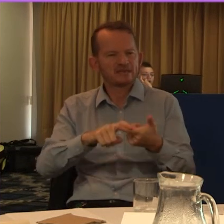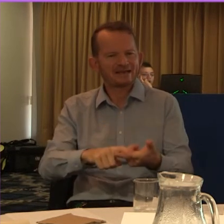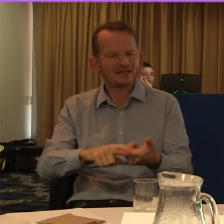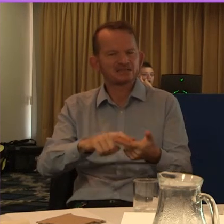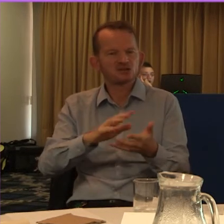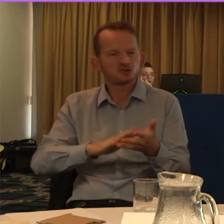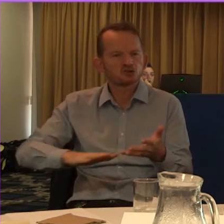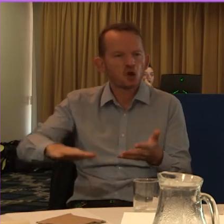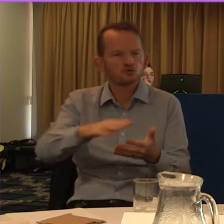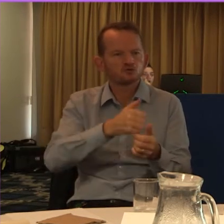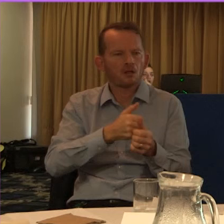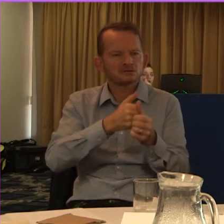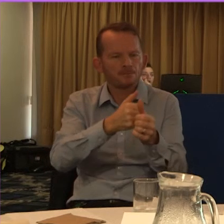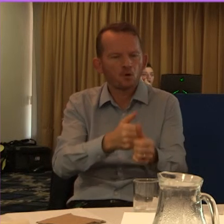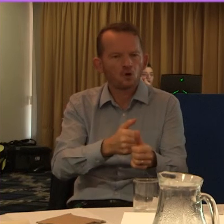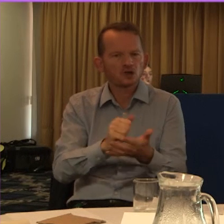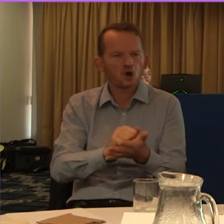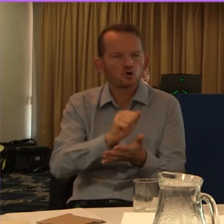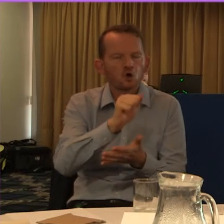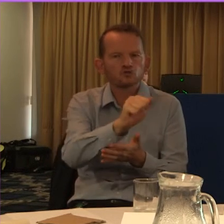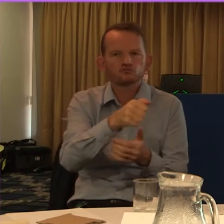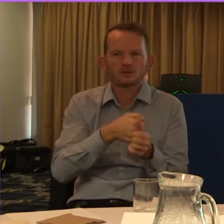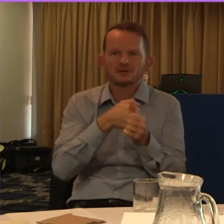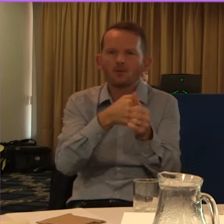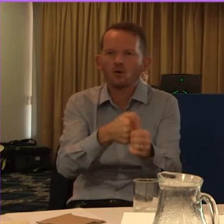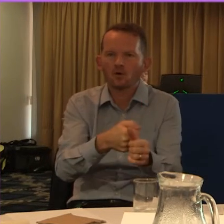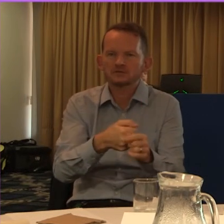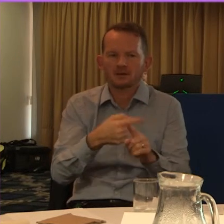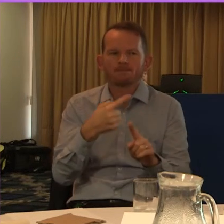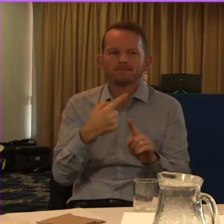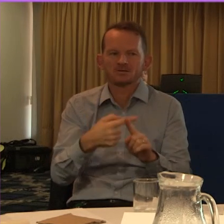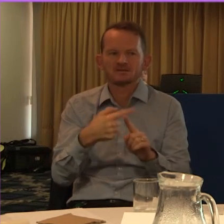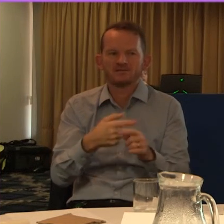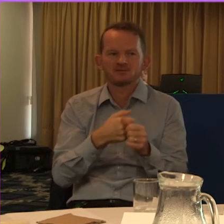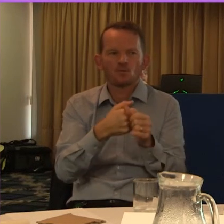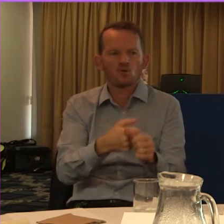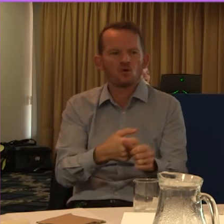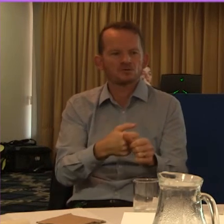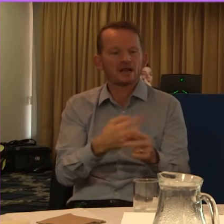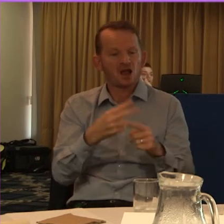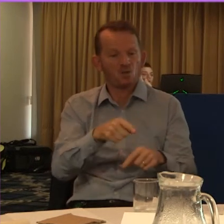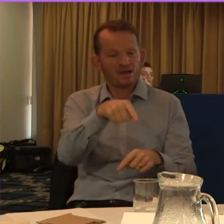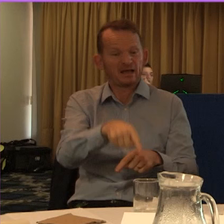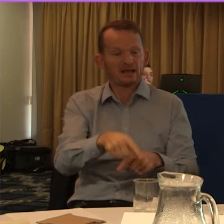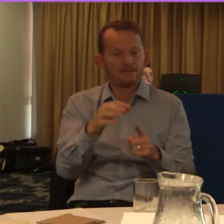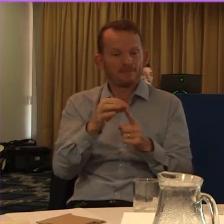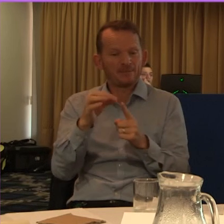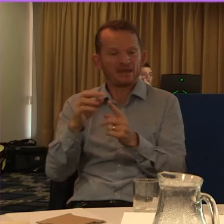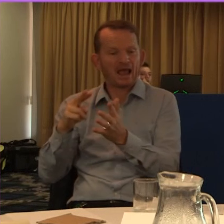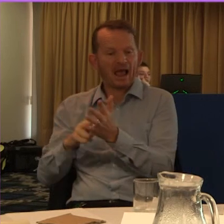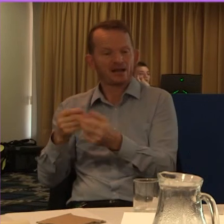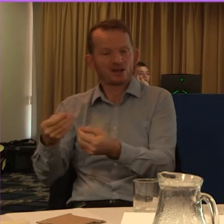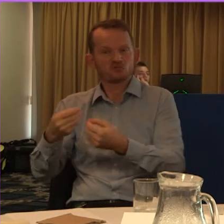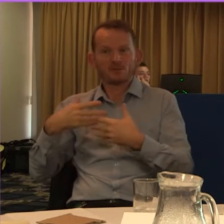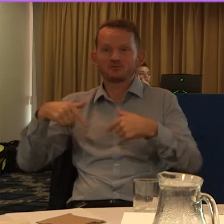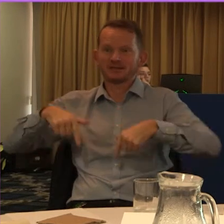that provide cultural support and also positive support. And I hope that the Psychological Professions Network also contributes to